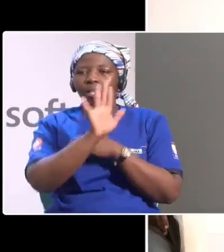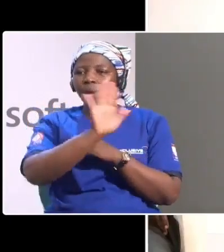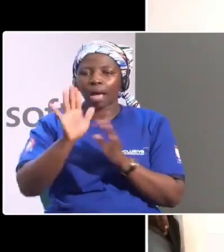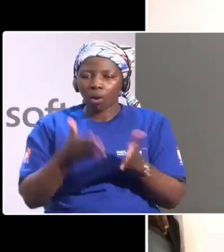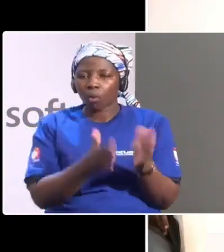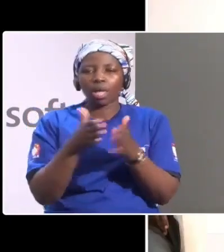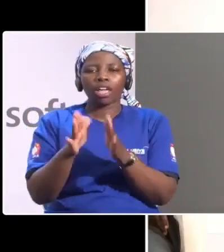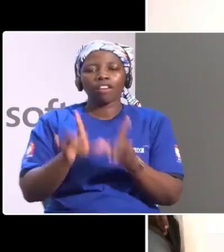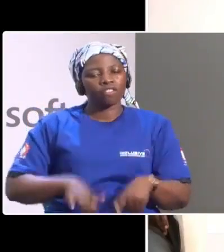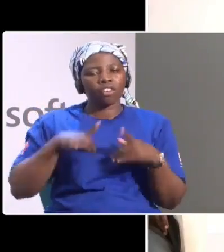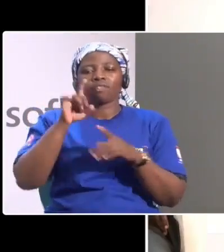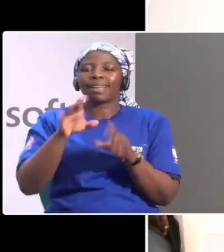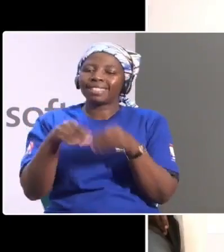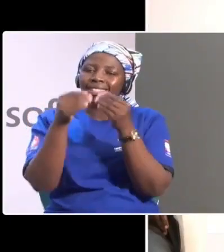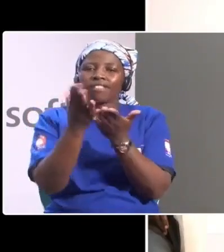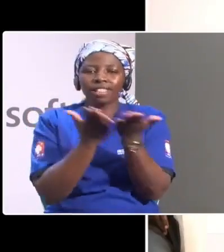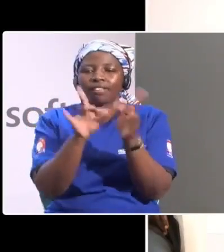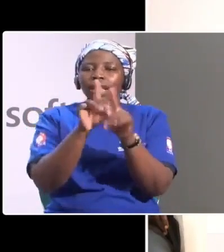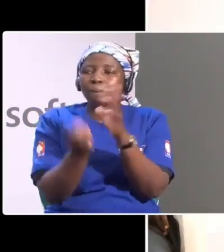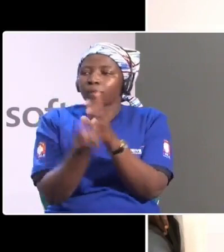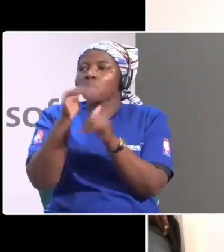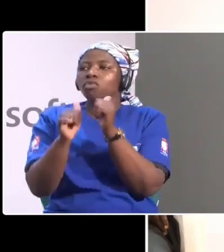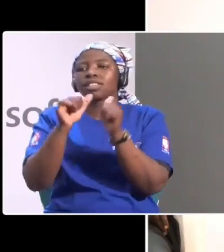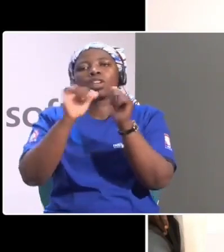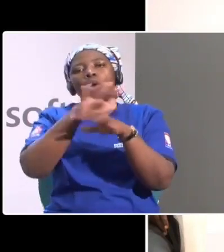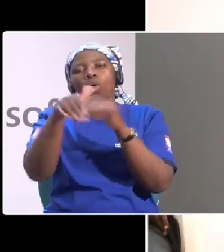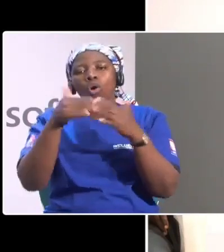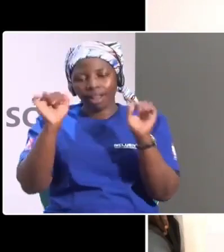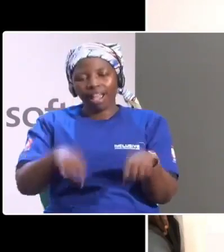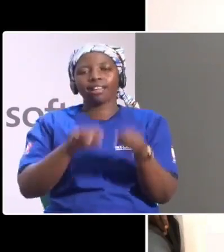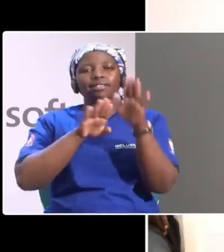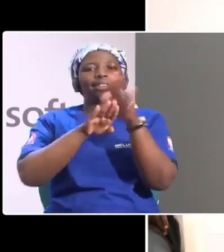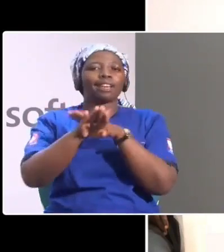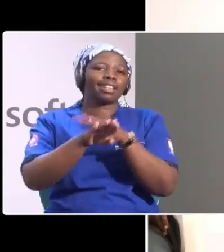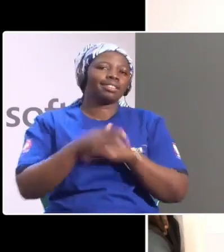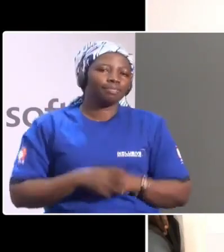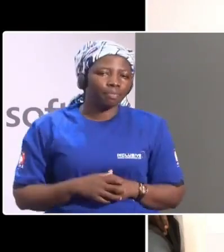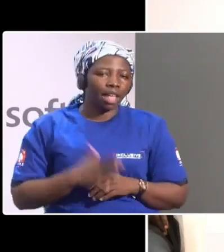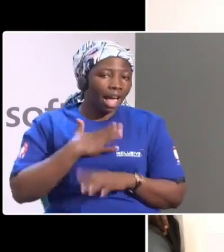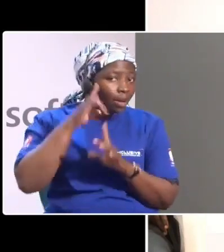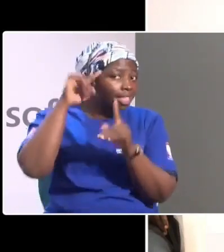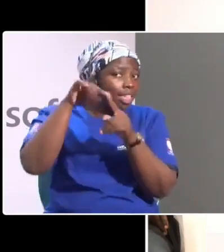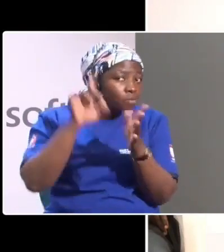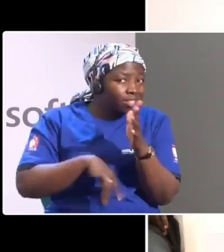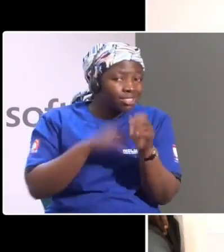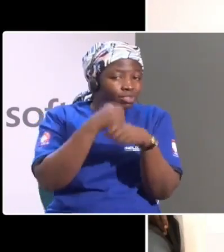to provide services and products that are accessible by all. Now, our intention is to ensure that